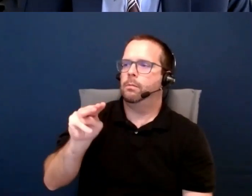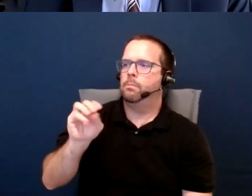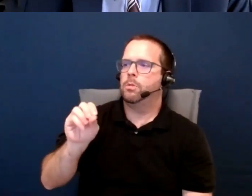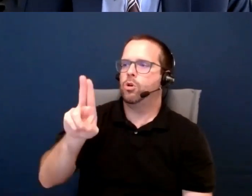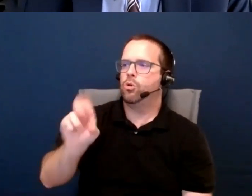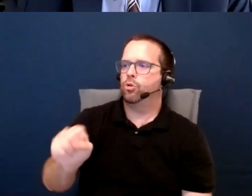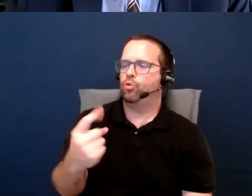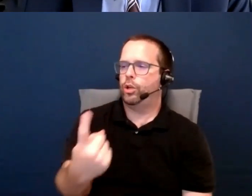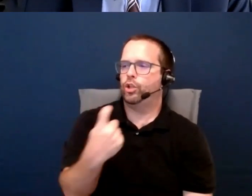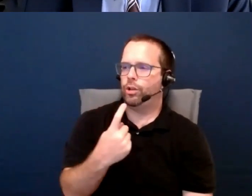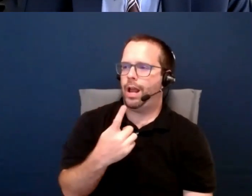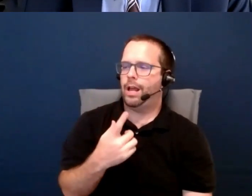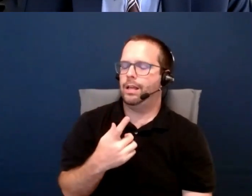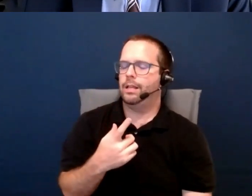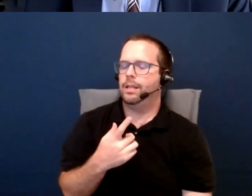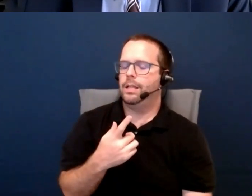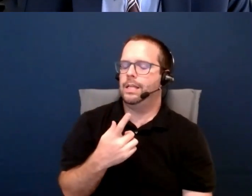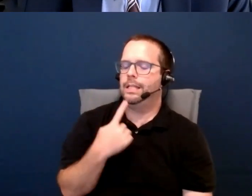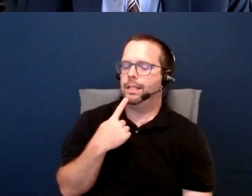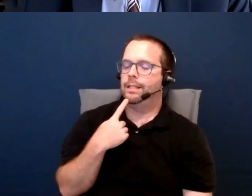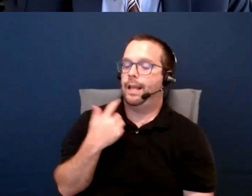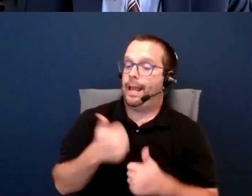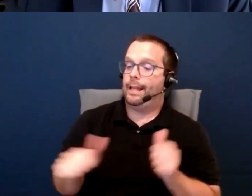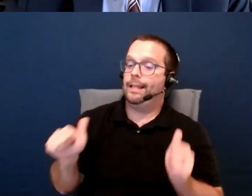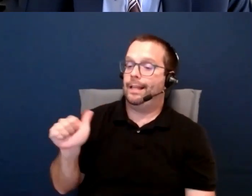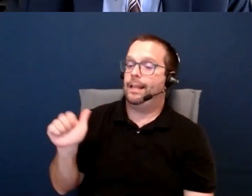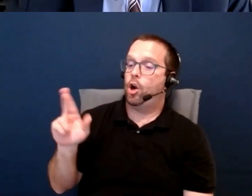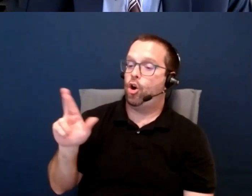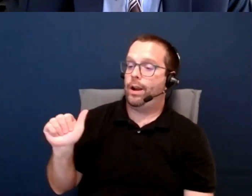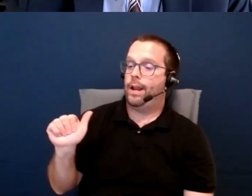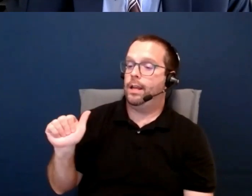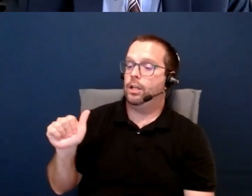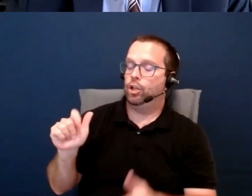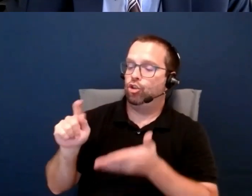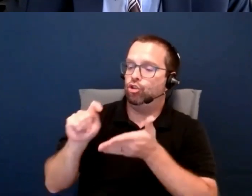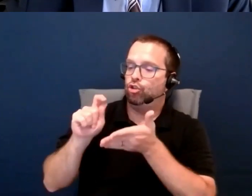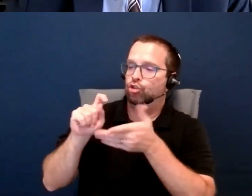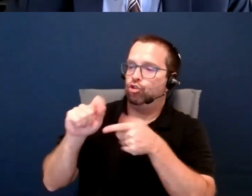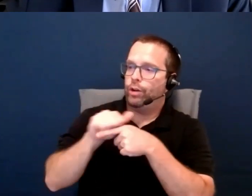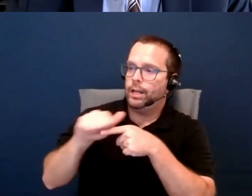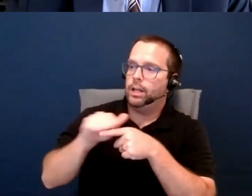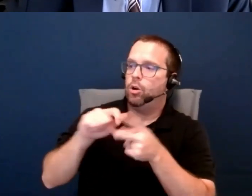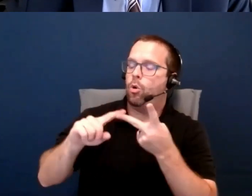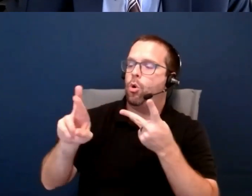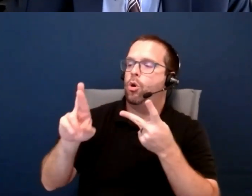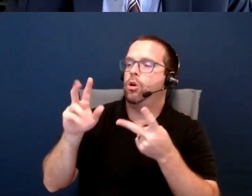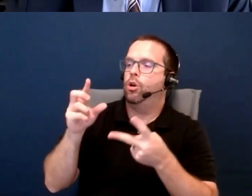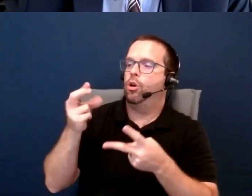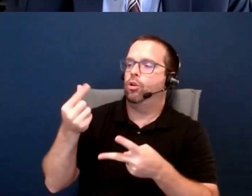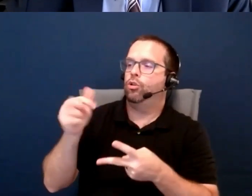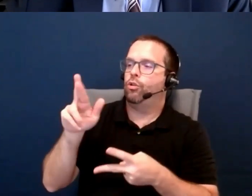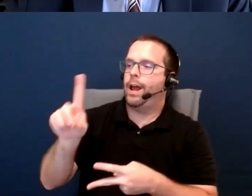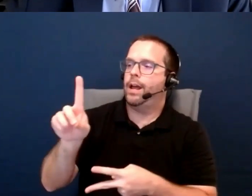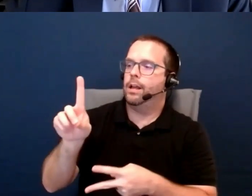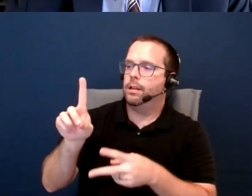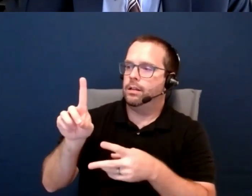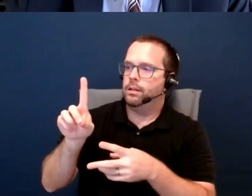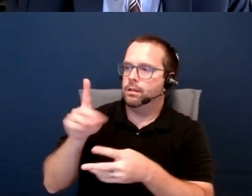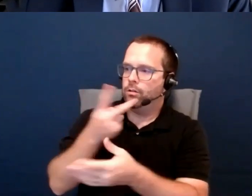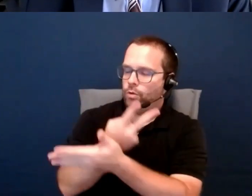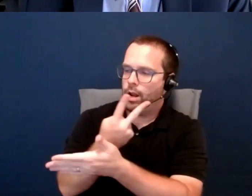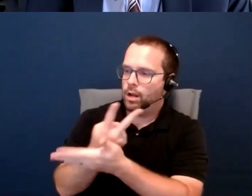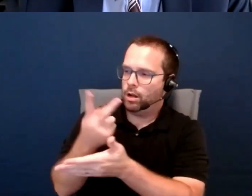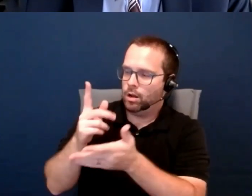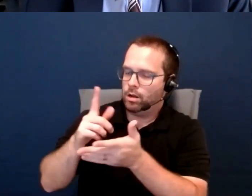there any AERA training or grant writing related to secondary data for doctoral students and early